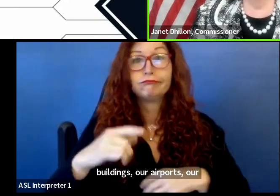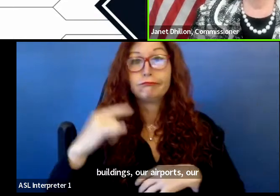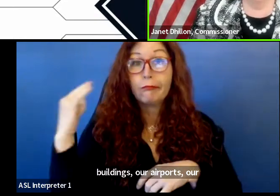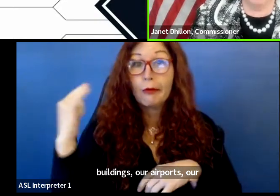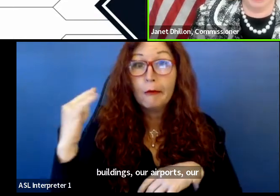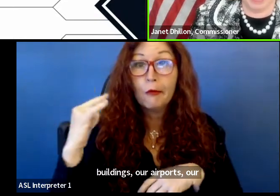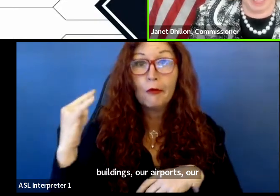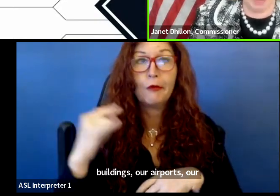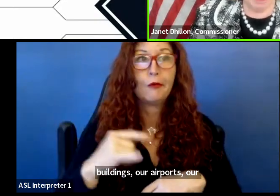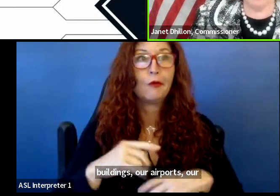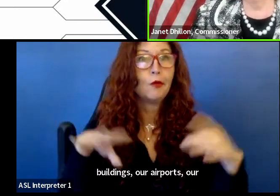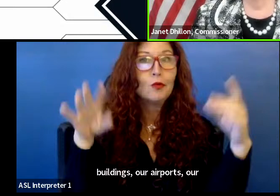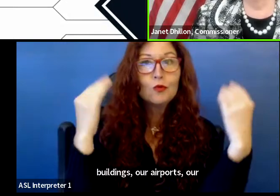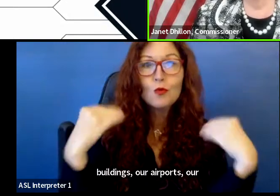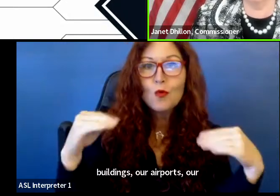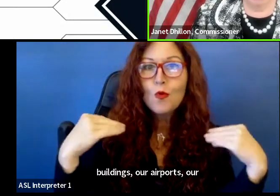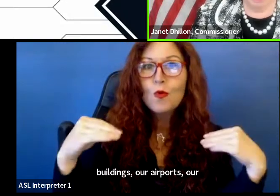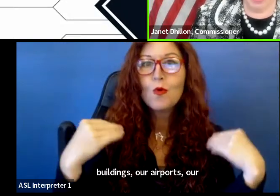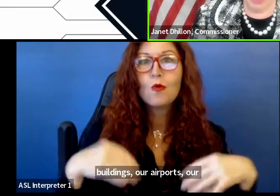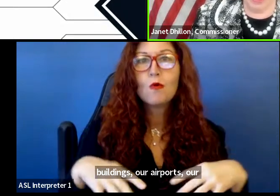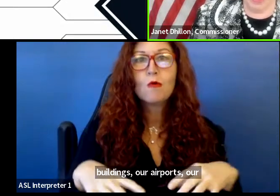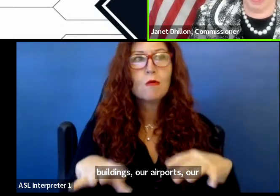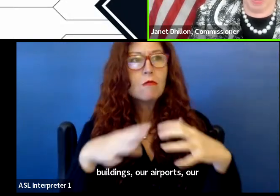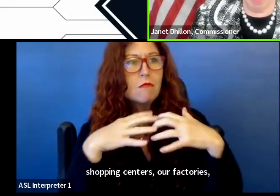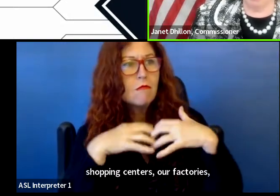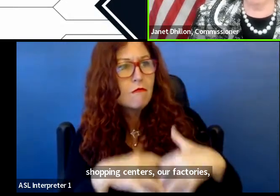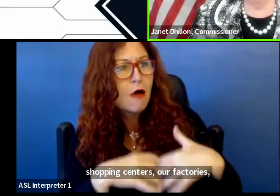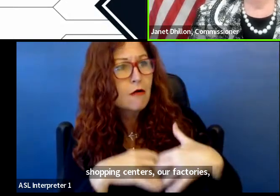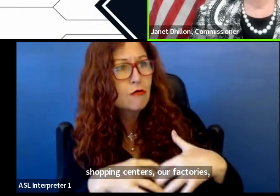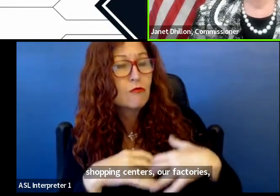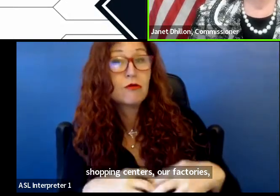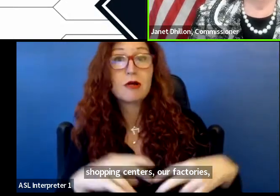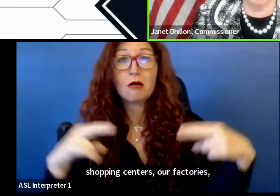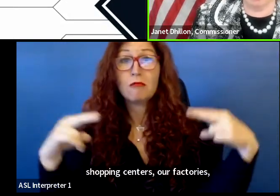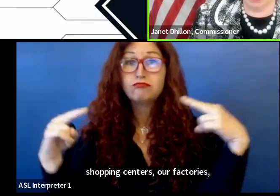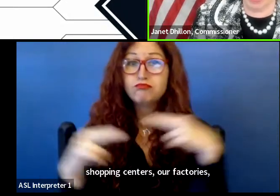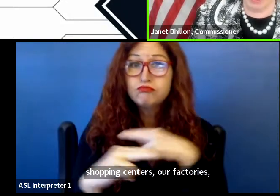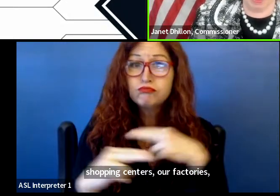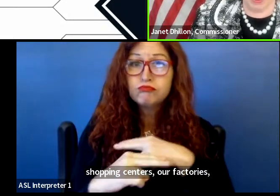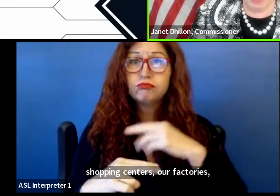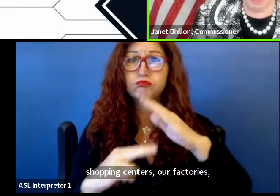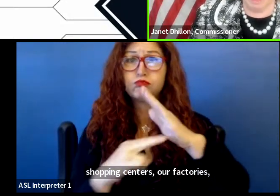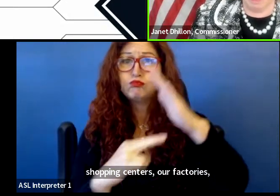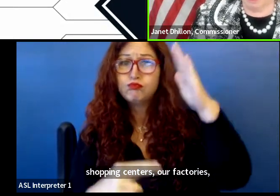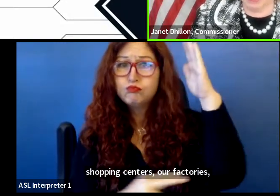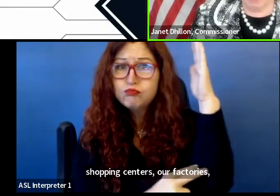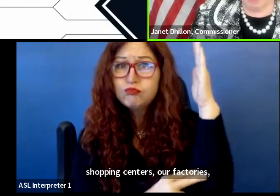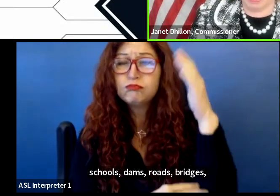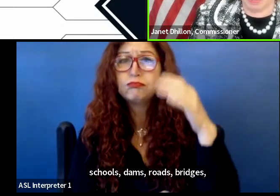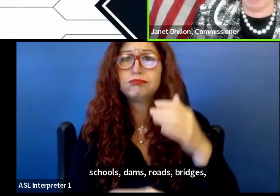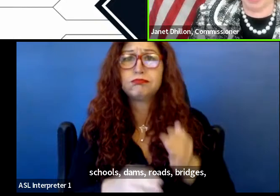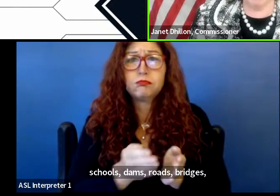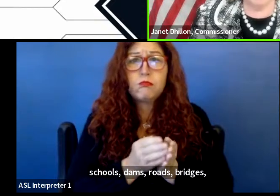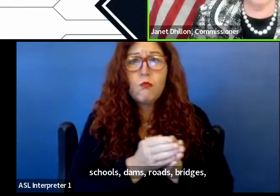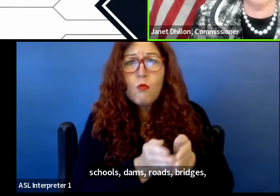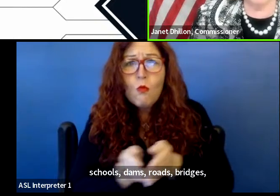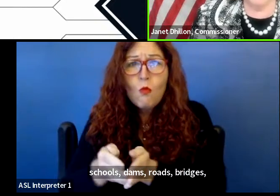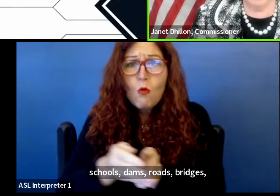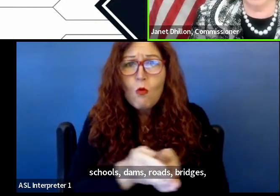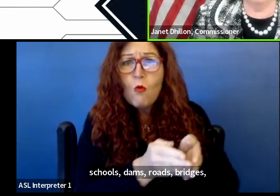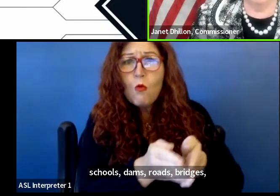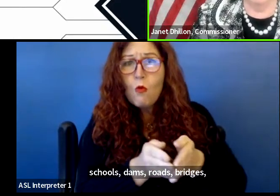schools dams roads and bridges ports public transport multi-family housing